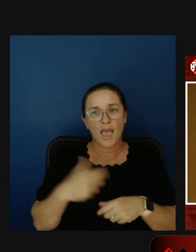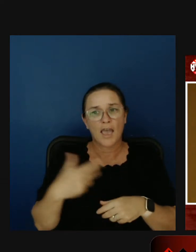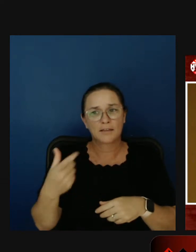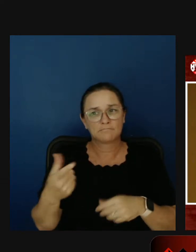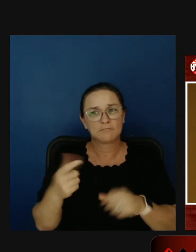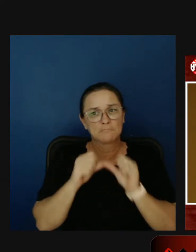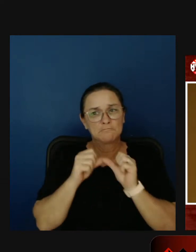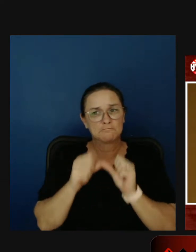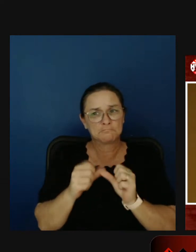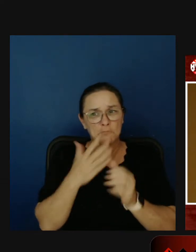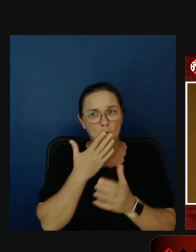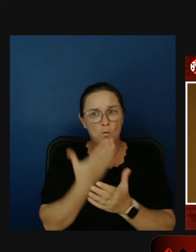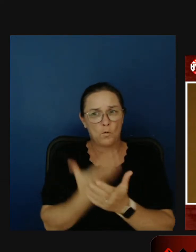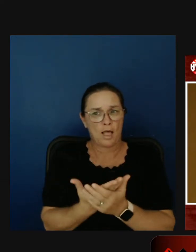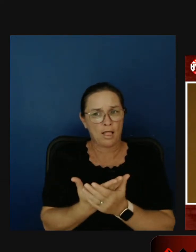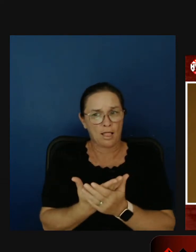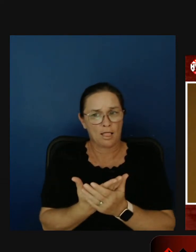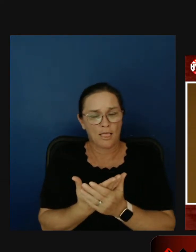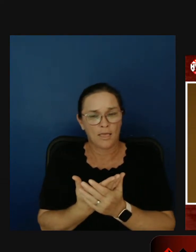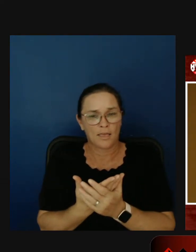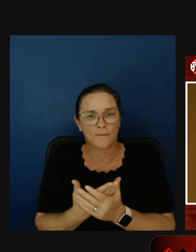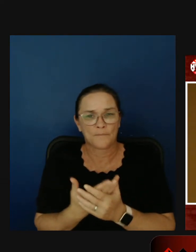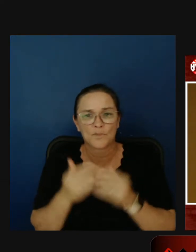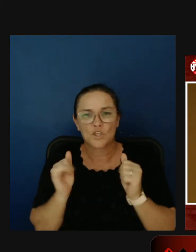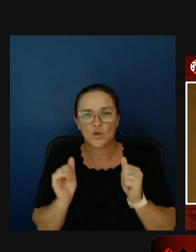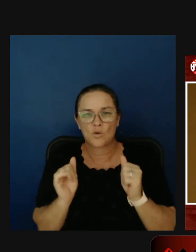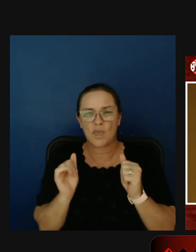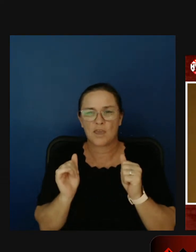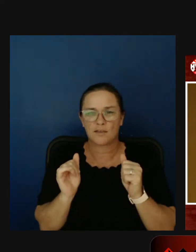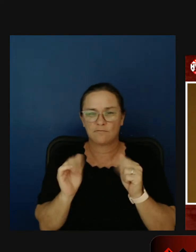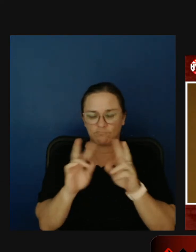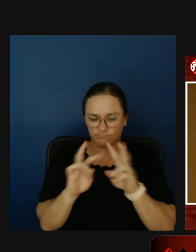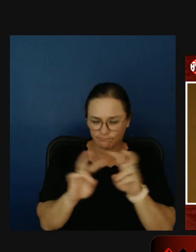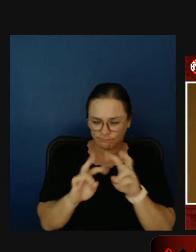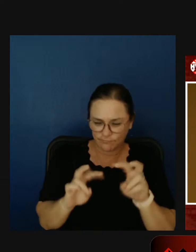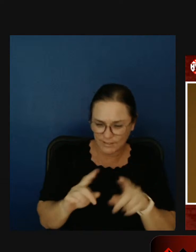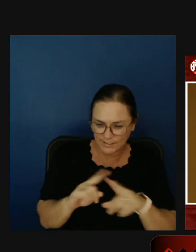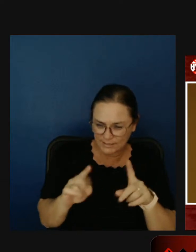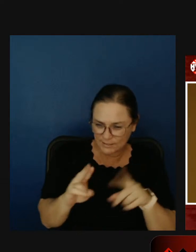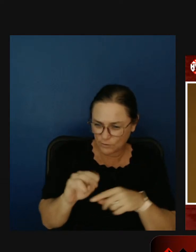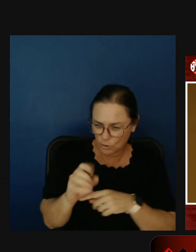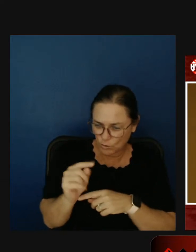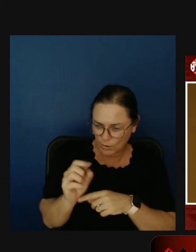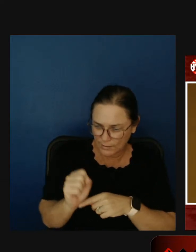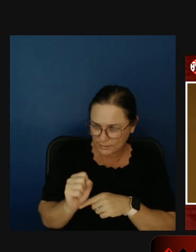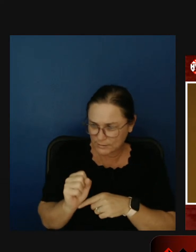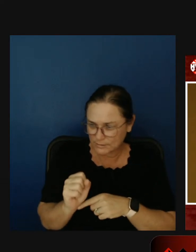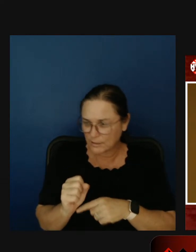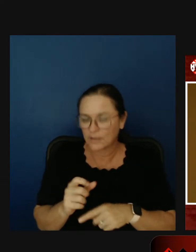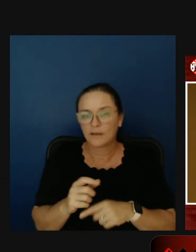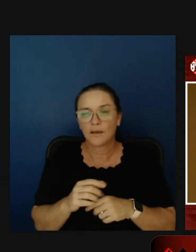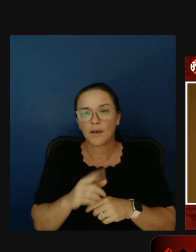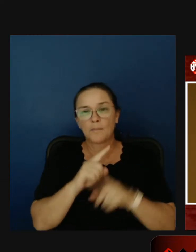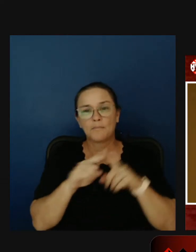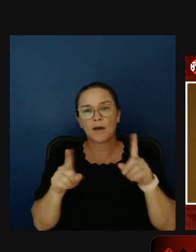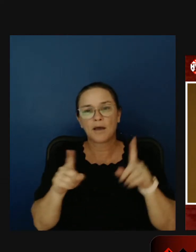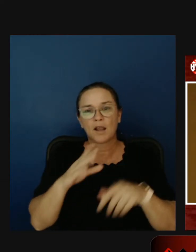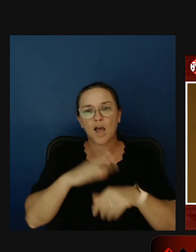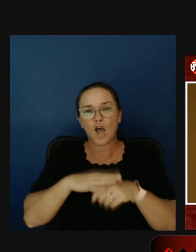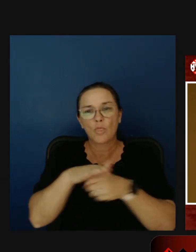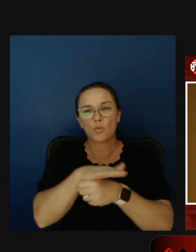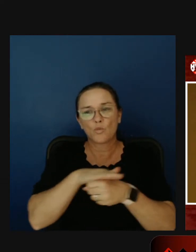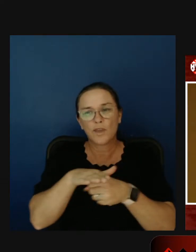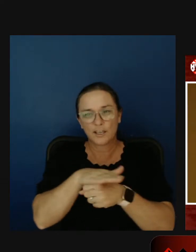get down in the nitty gritty and pick apart different units in some of these that he made. But on a regional scale